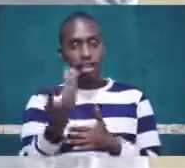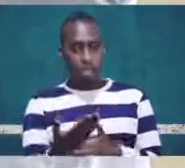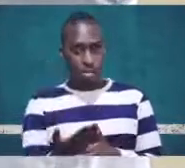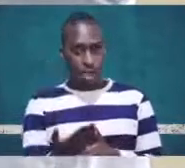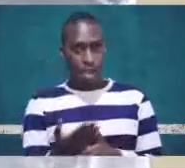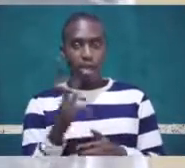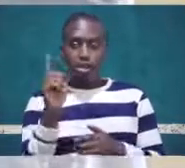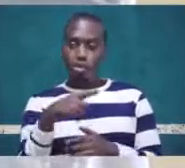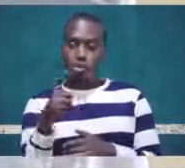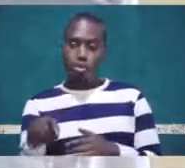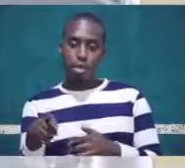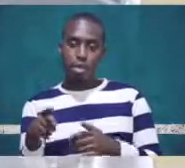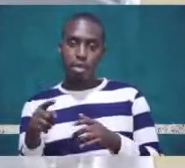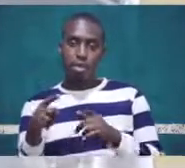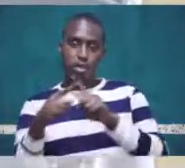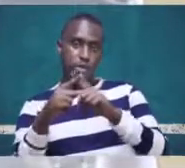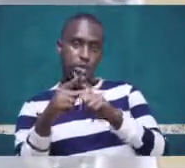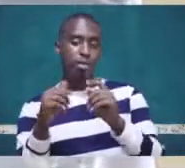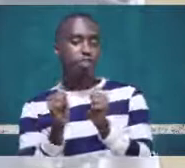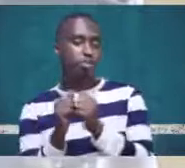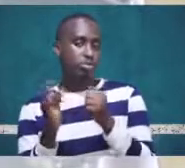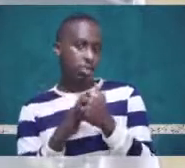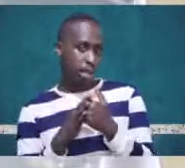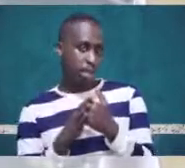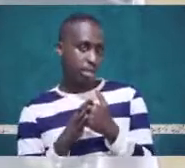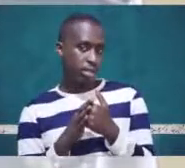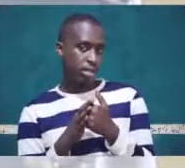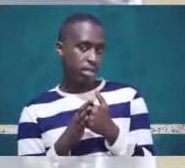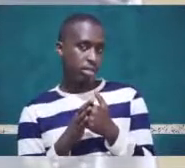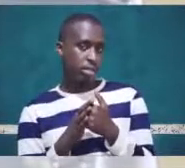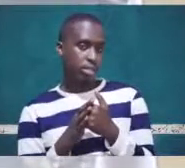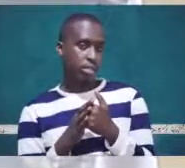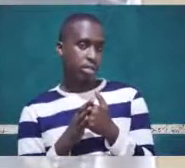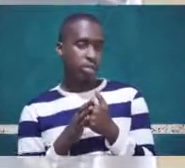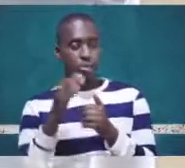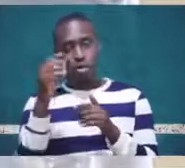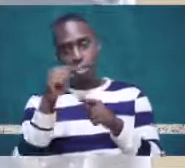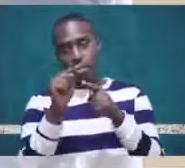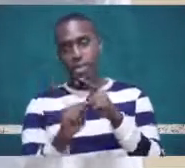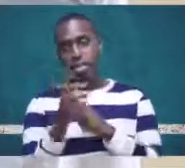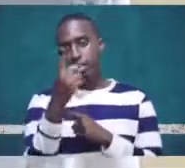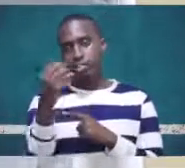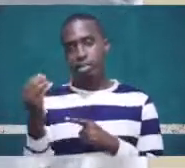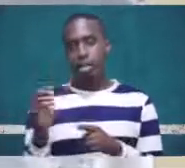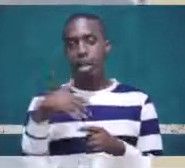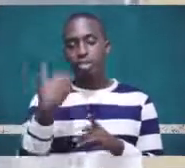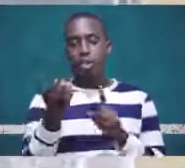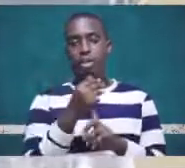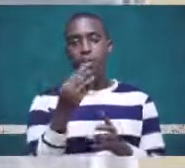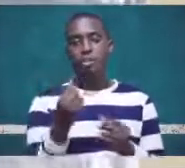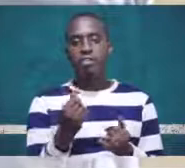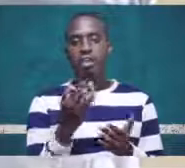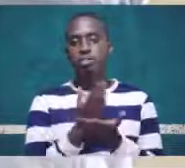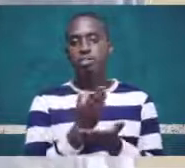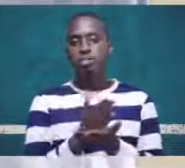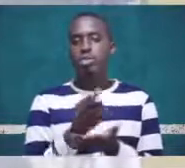you multiply it with the rate that you are supposed to pay on this VAT. You divide by 100, and you get the money